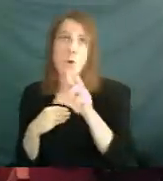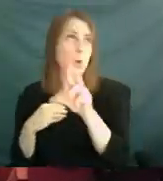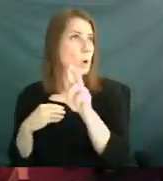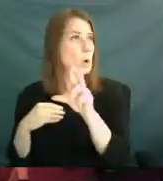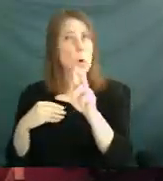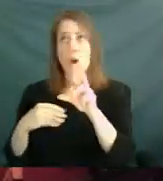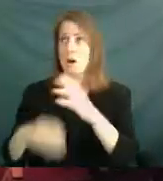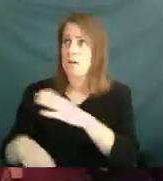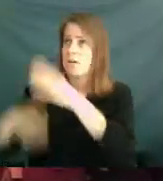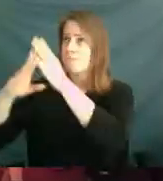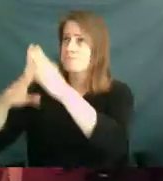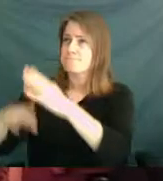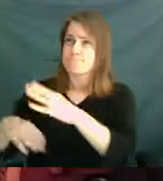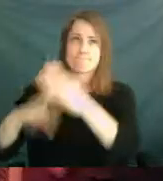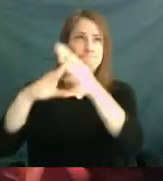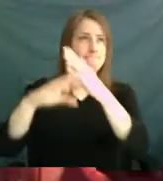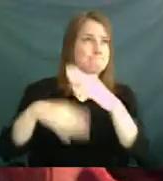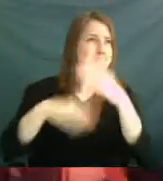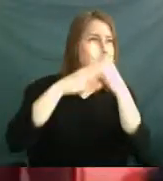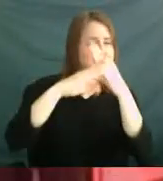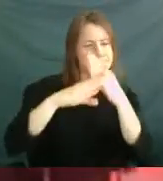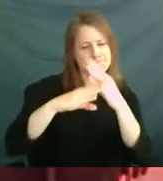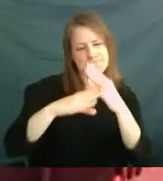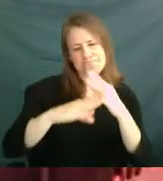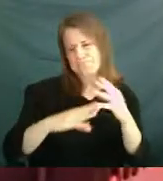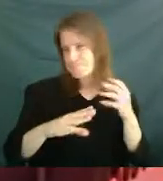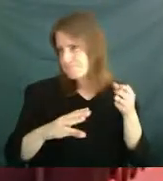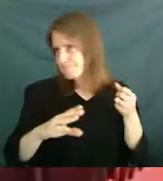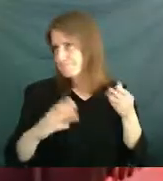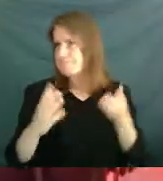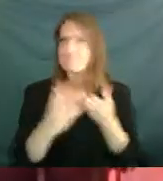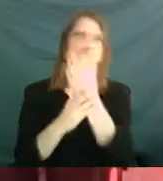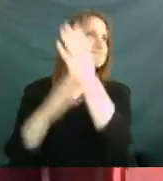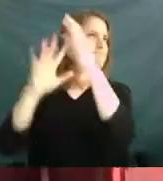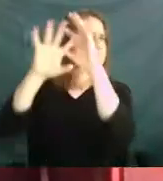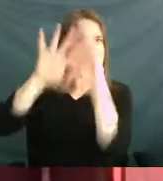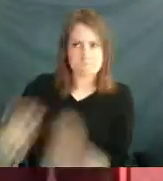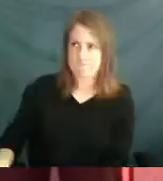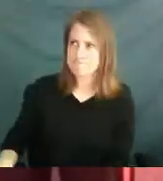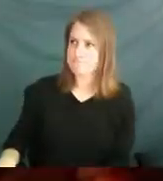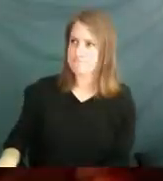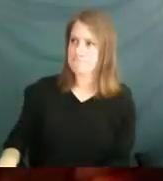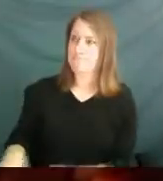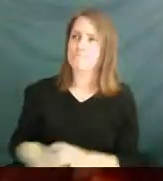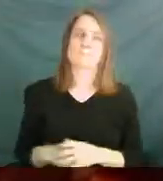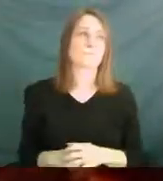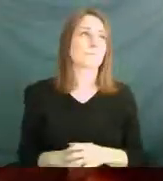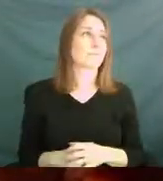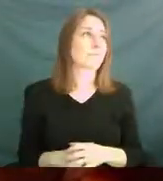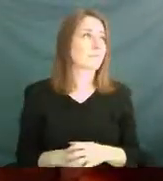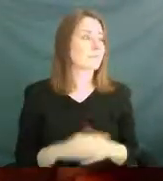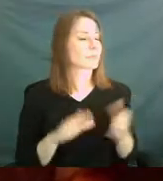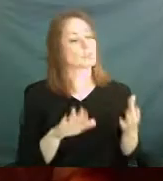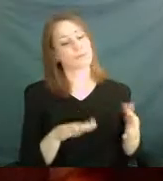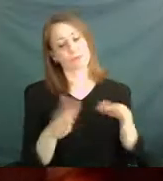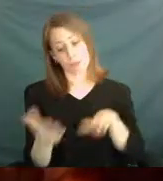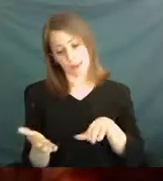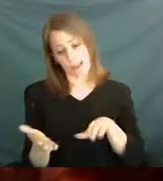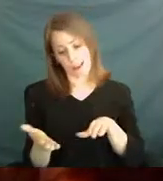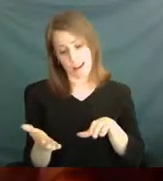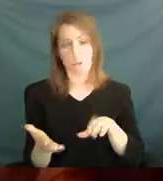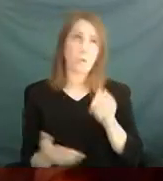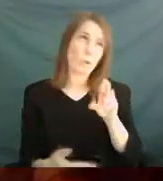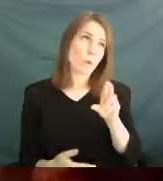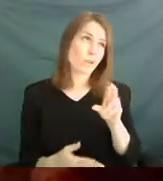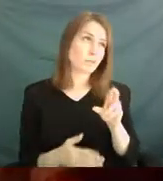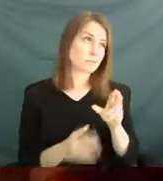troubles. And by opposing, end them. To die to sleep no more.